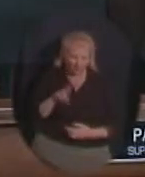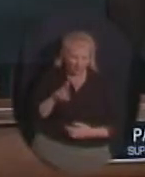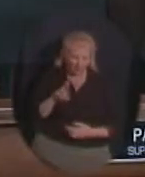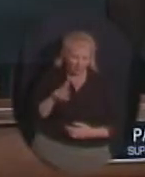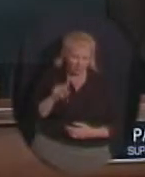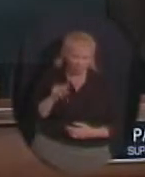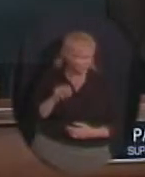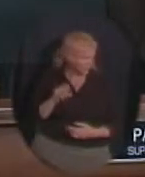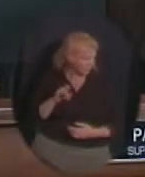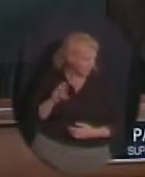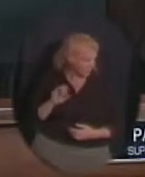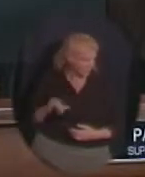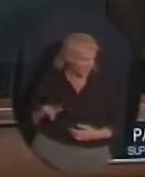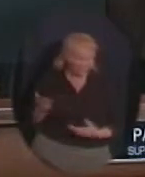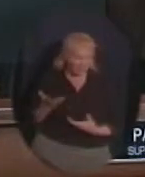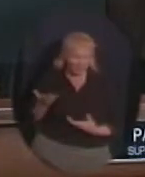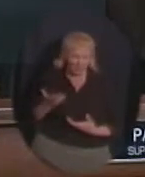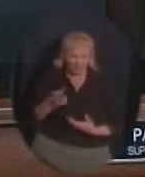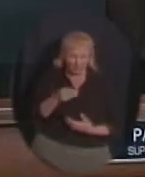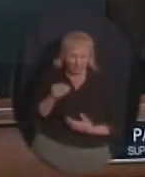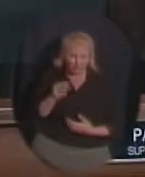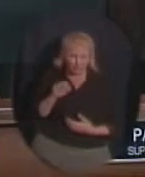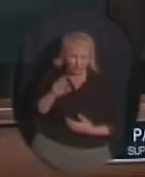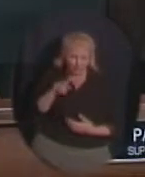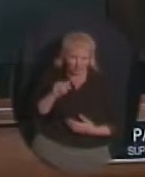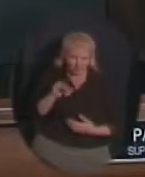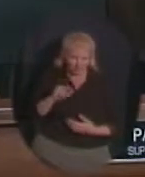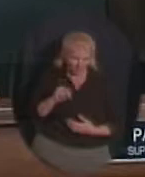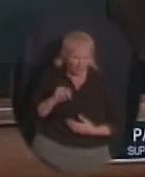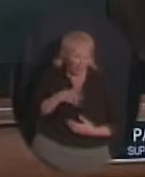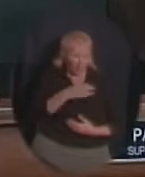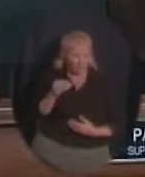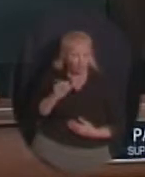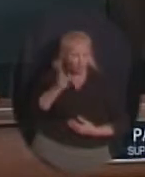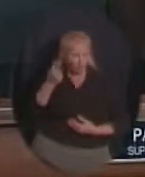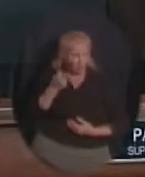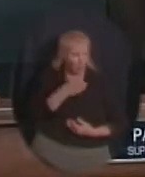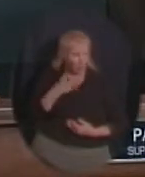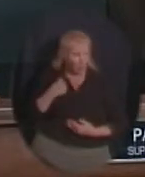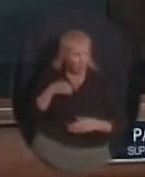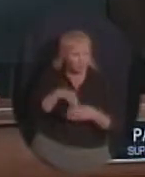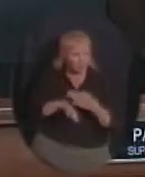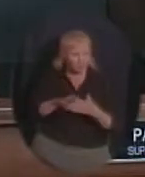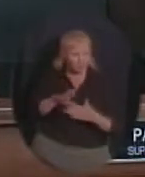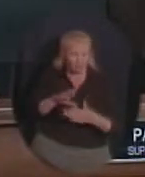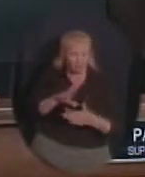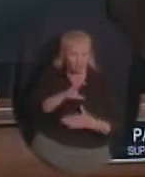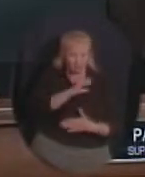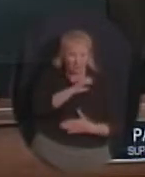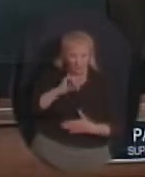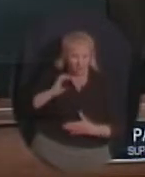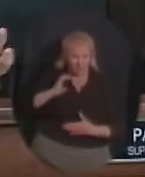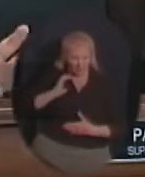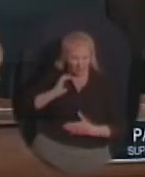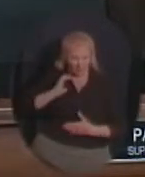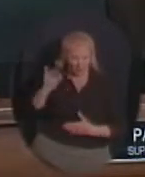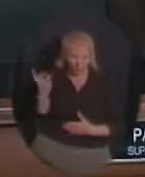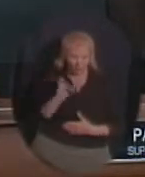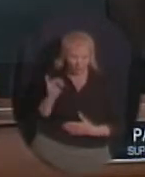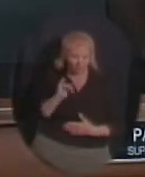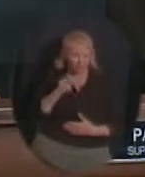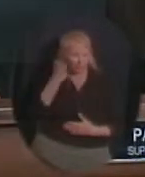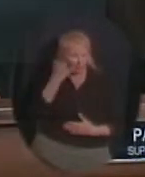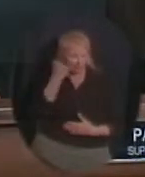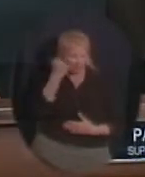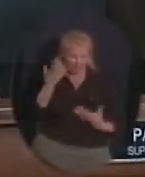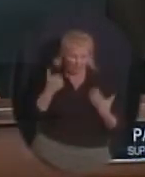Elementary Education, and I think there are other members of the committee that are here as well. So I think we could address any